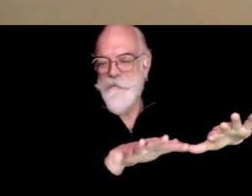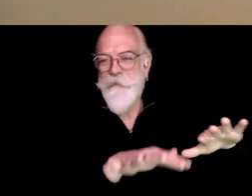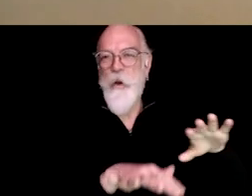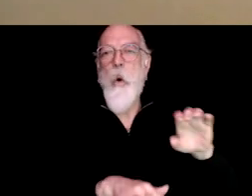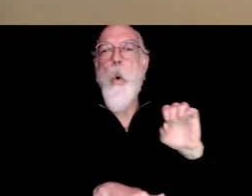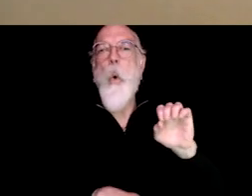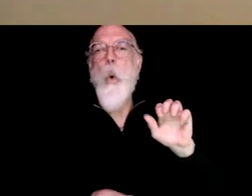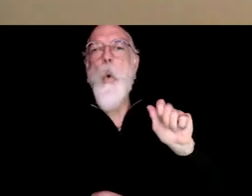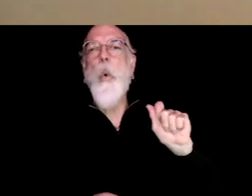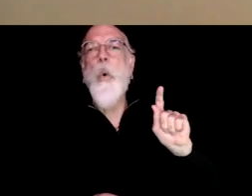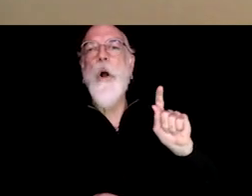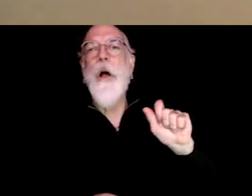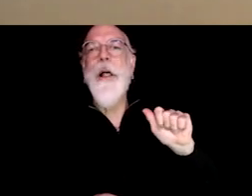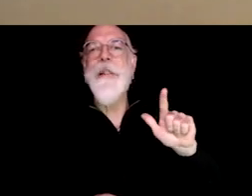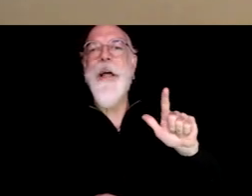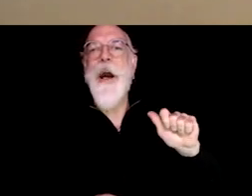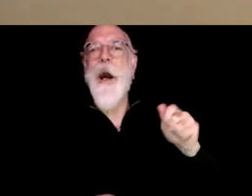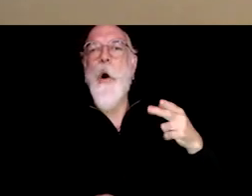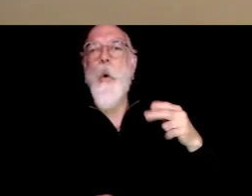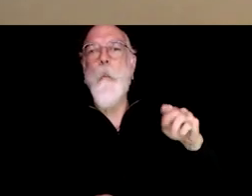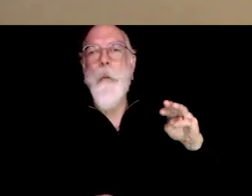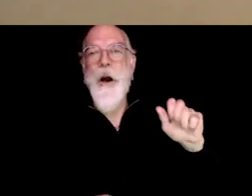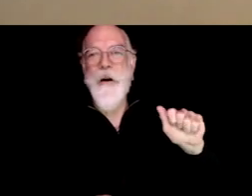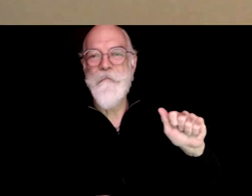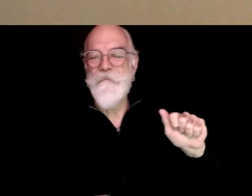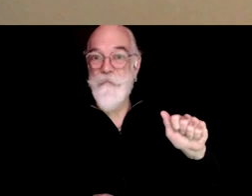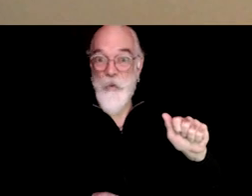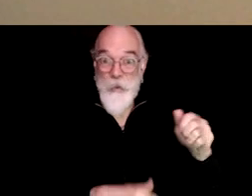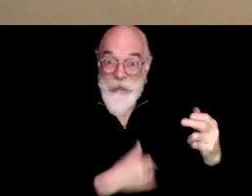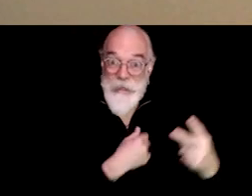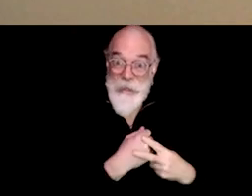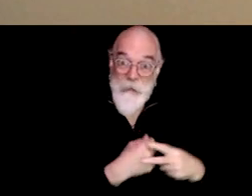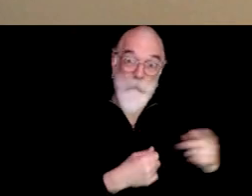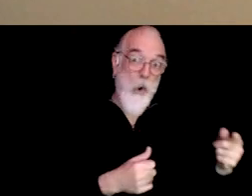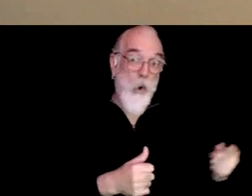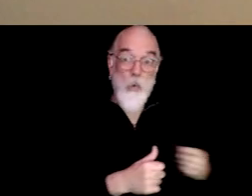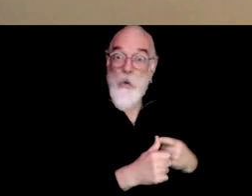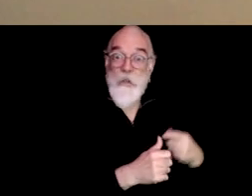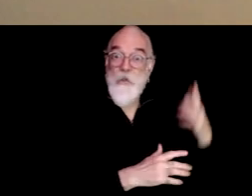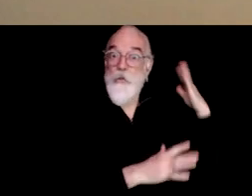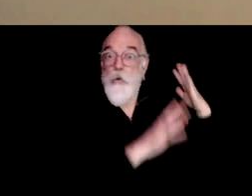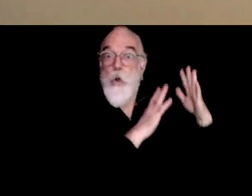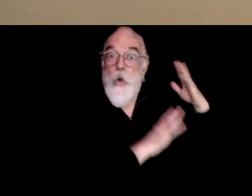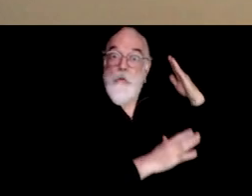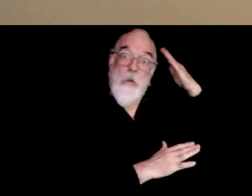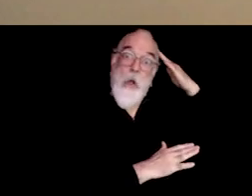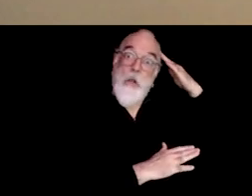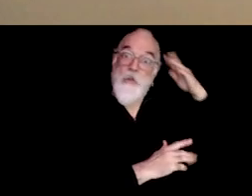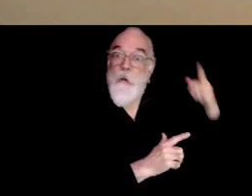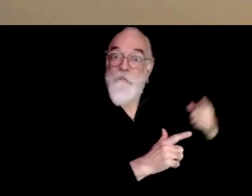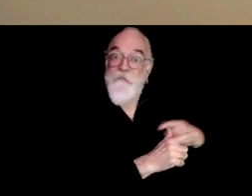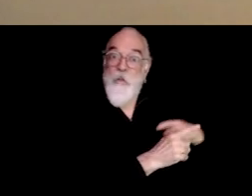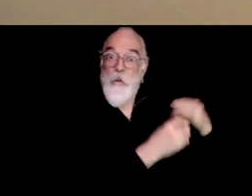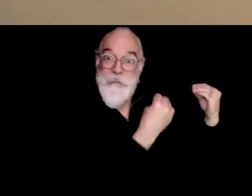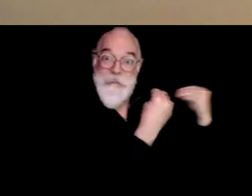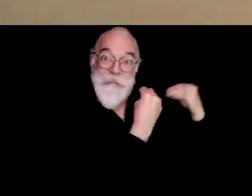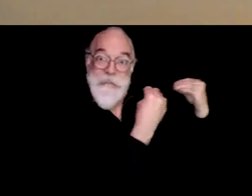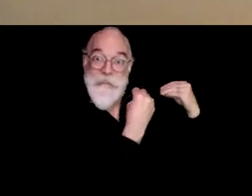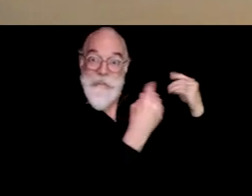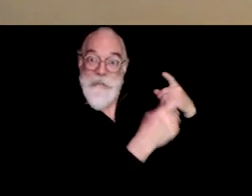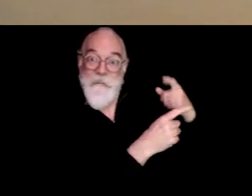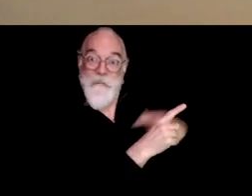was nearly impossible to keep our original knowledge, our first instructions